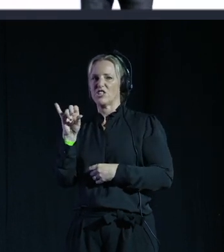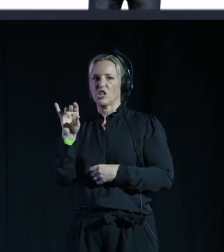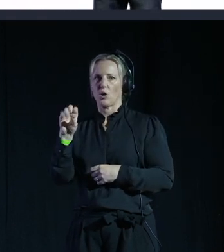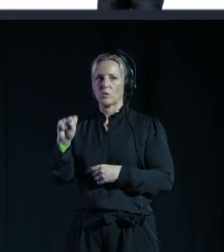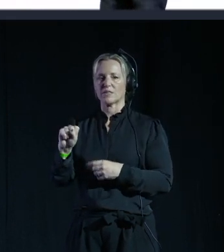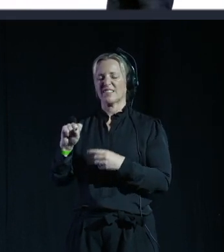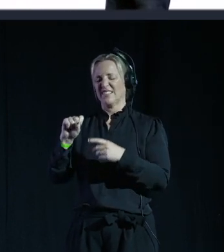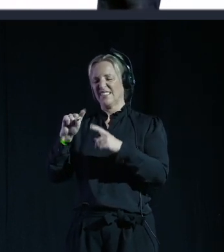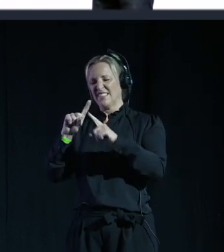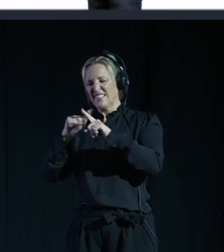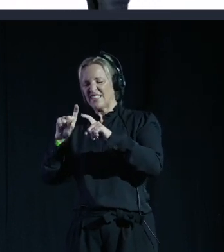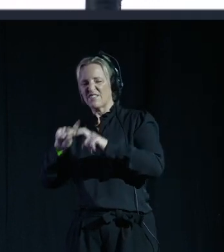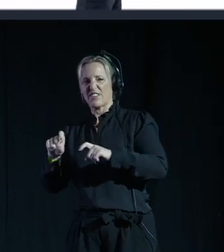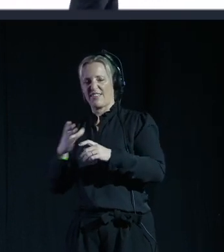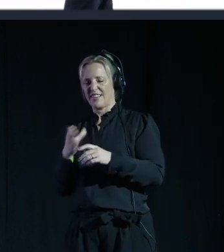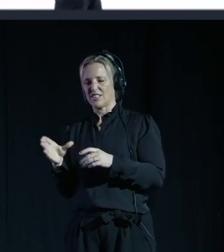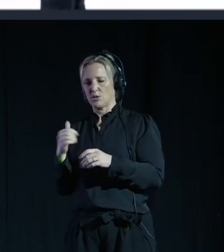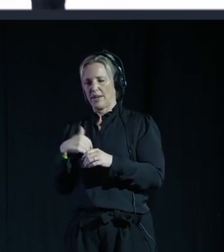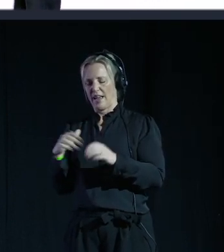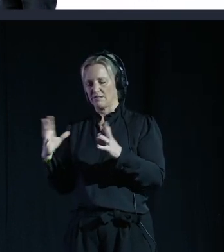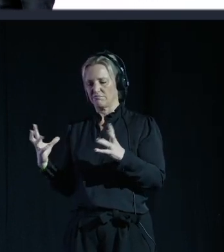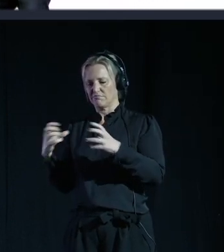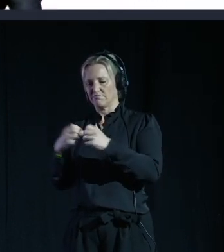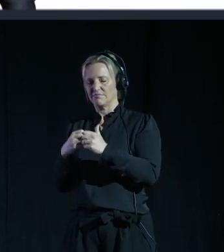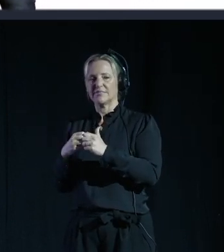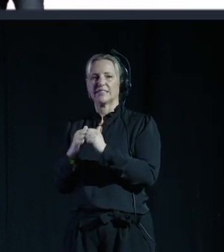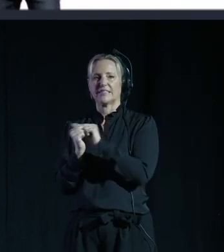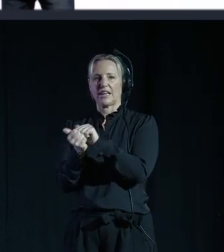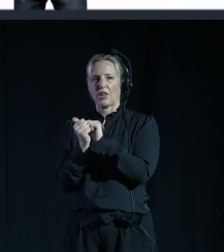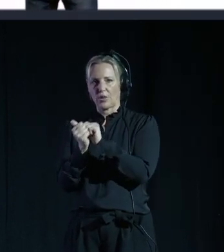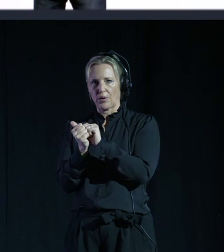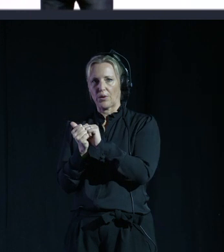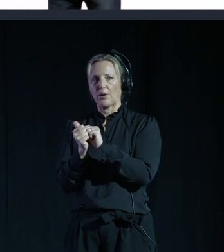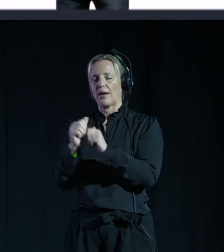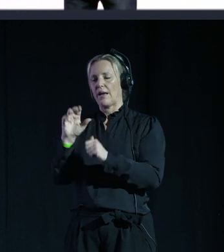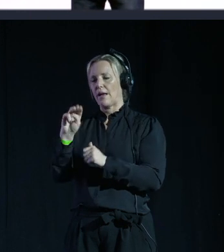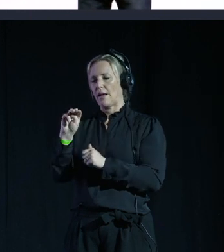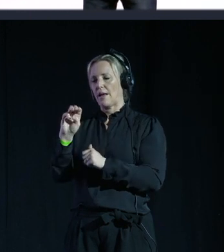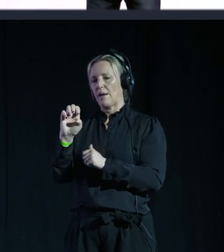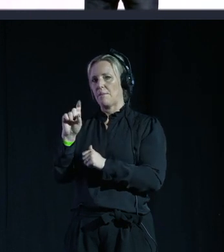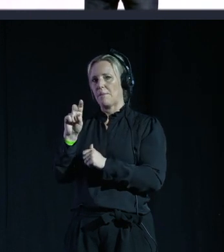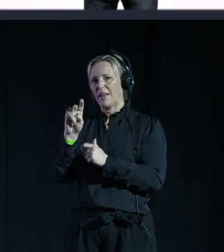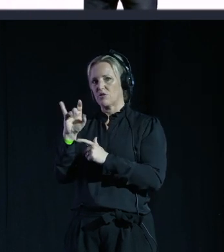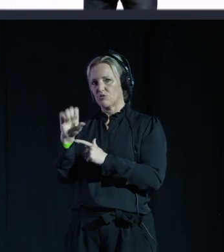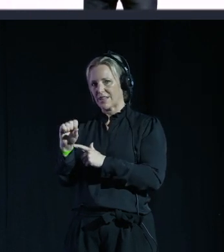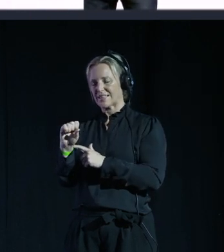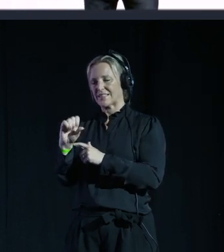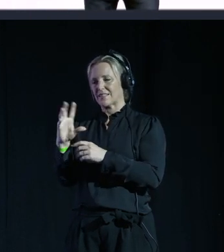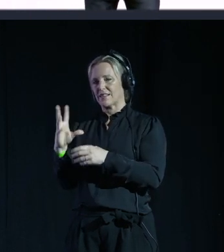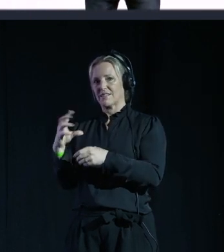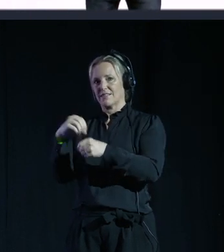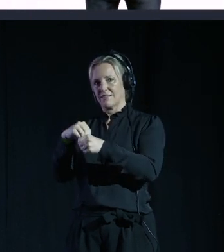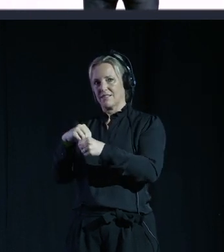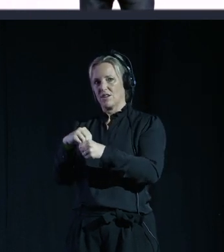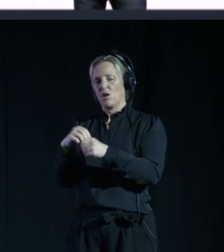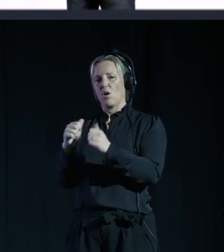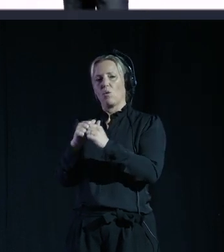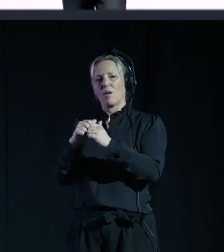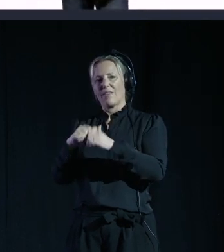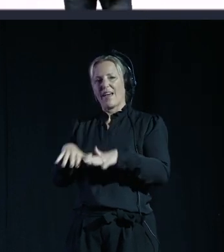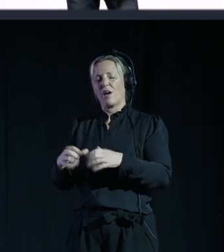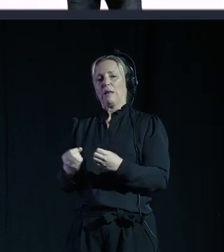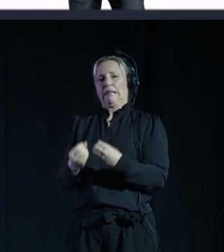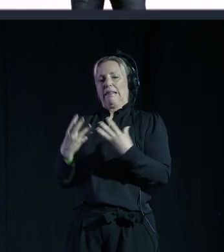together. Really, really great way of bringing these types of metrics together without having to do a ton of SQL. Because